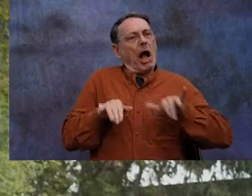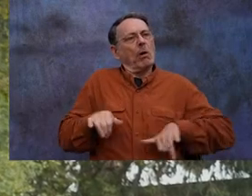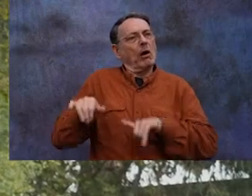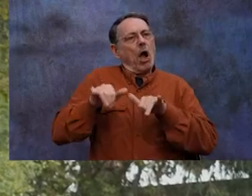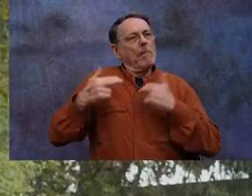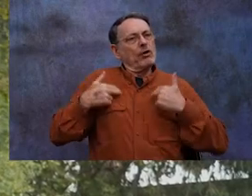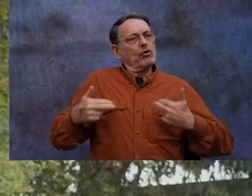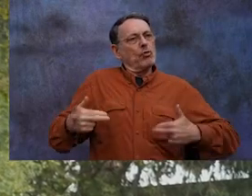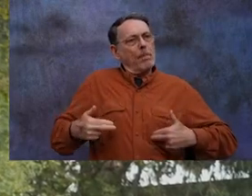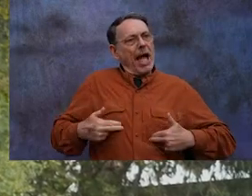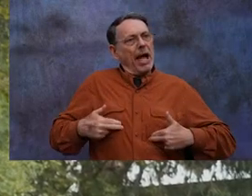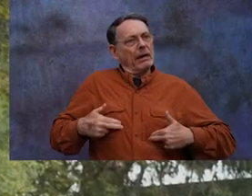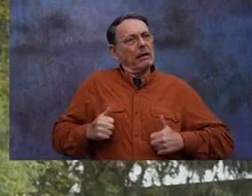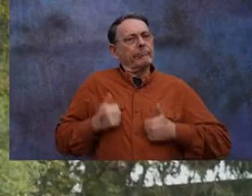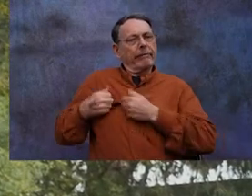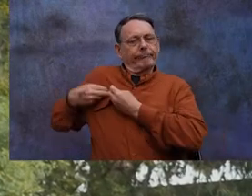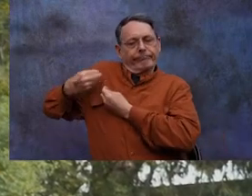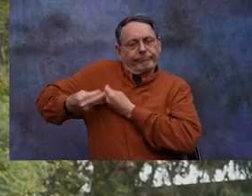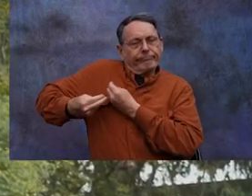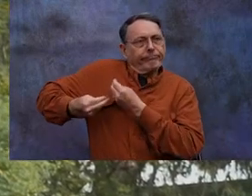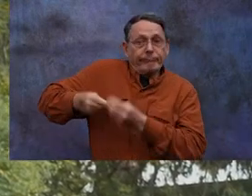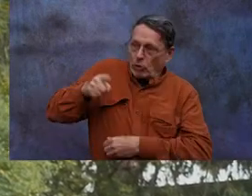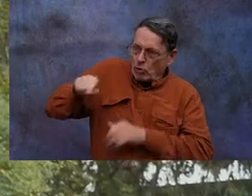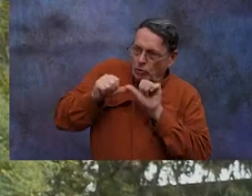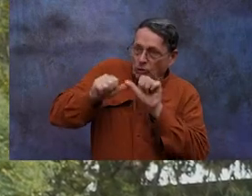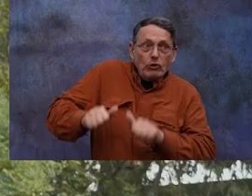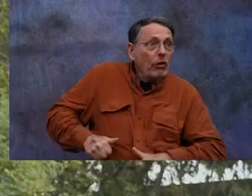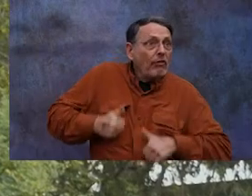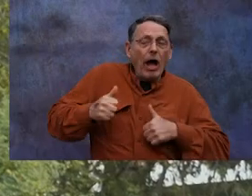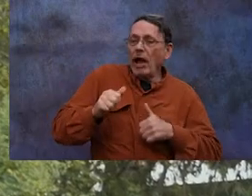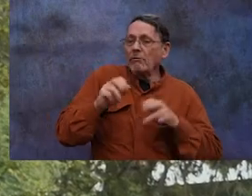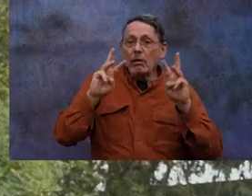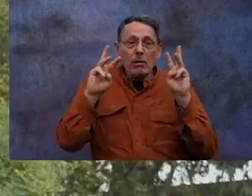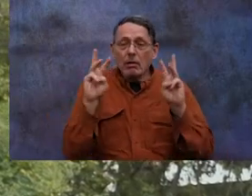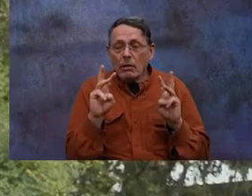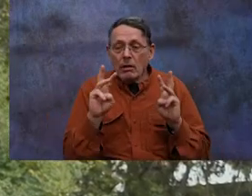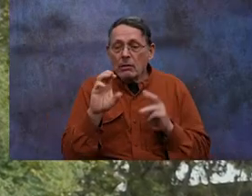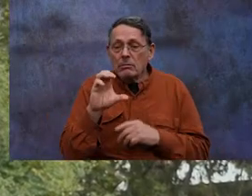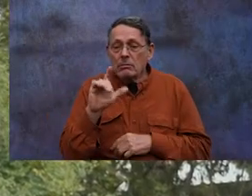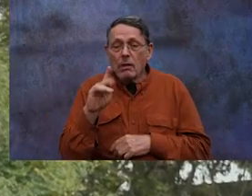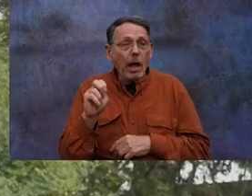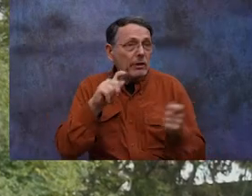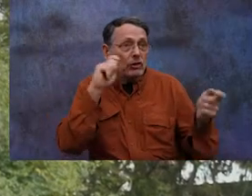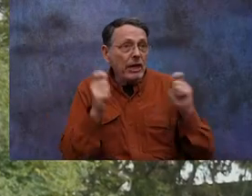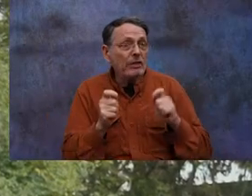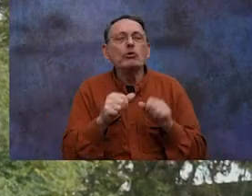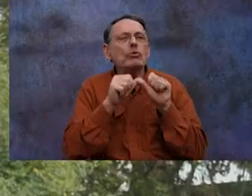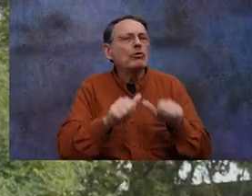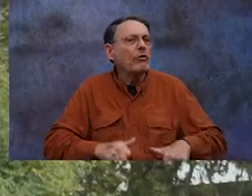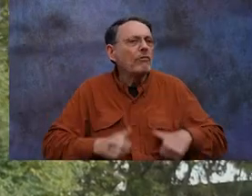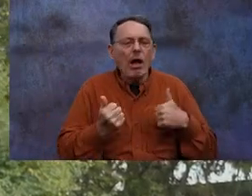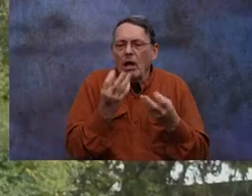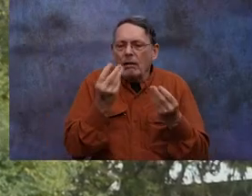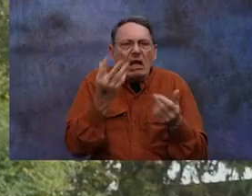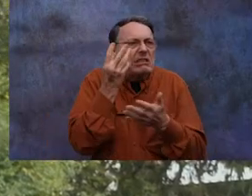common humanity, we call on you. You survived climate change. You